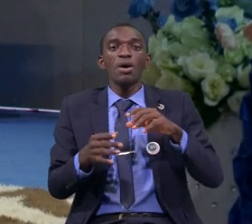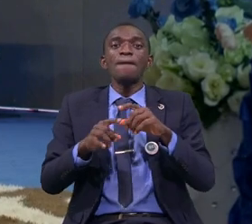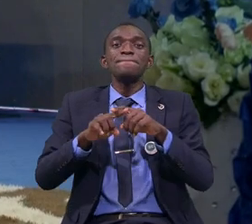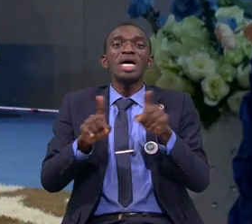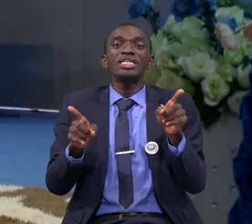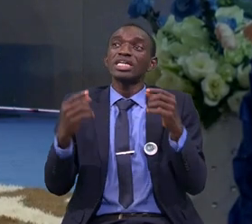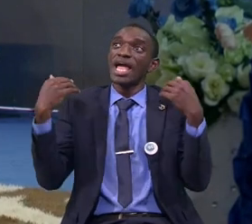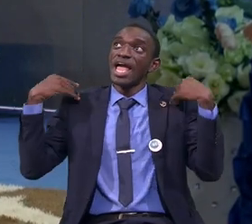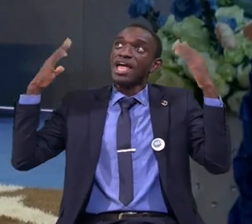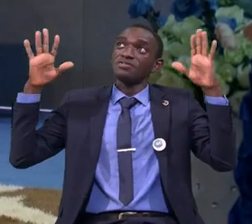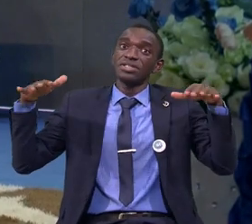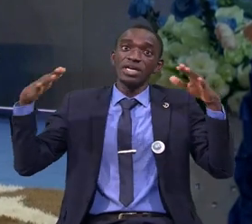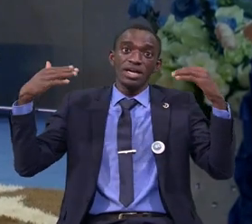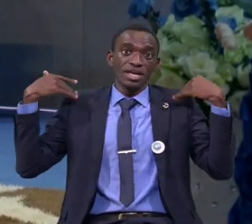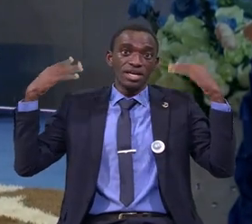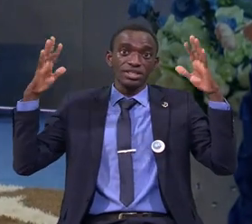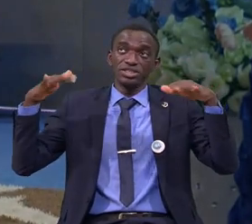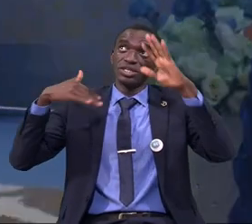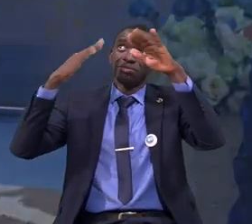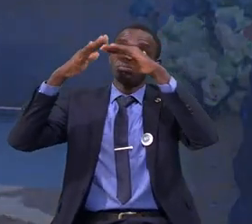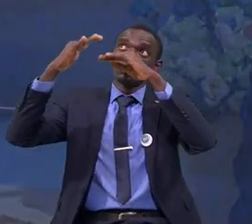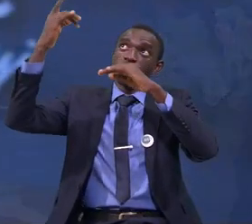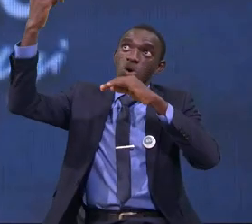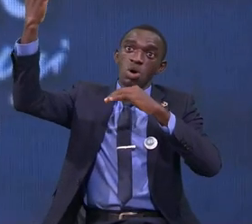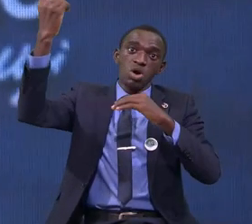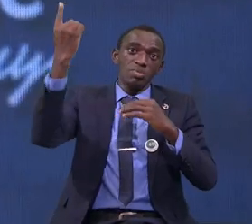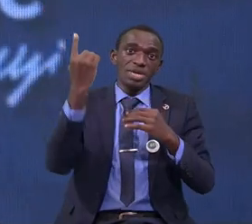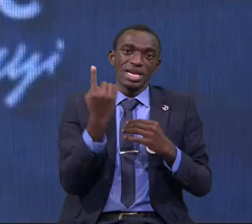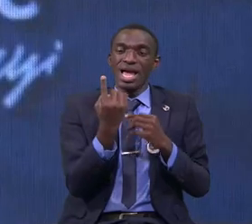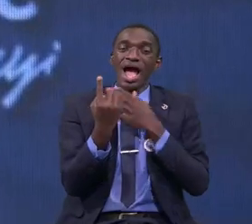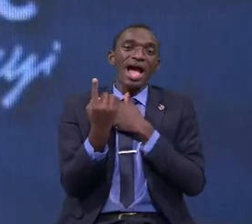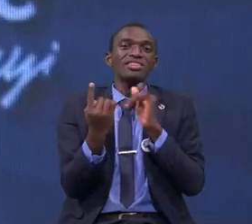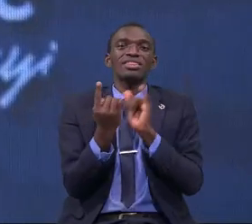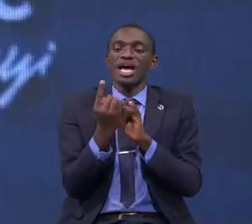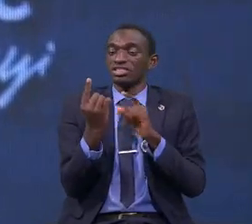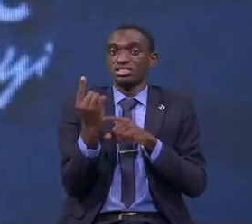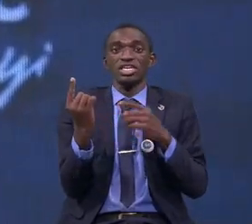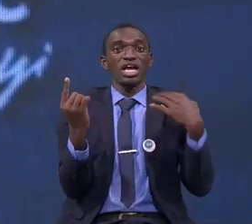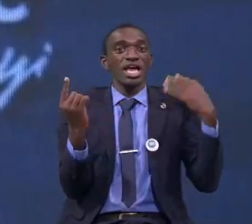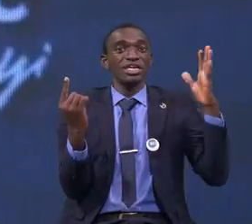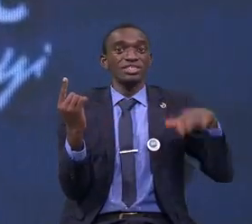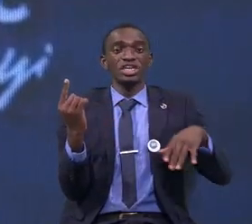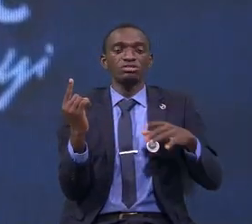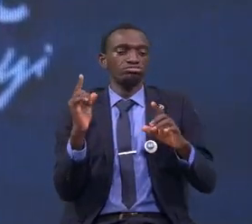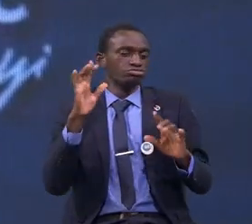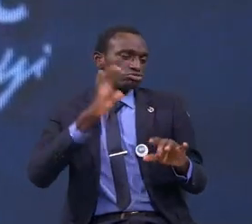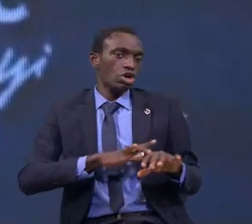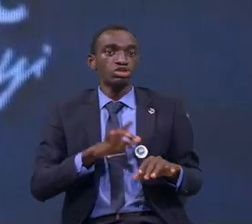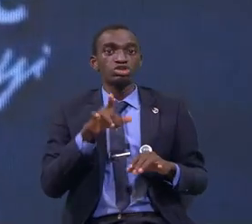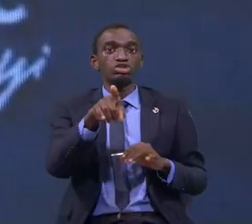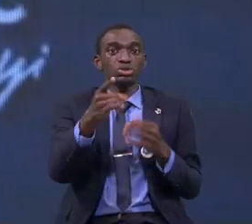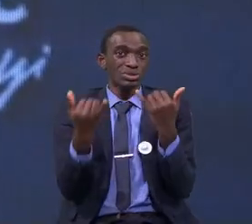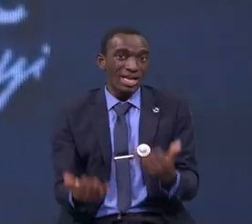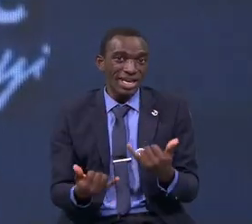agent coming unto you. And that heavenly agent will touch you tonight, forgive